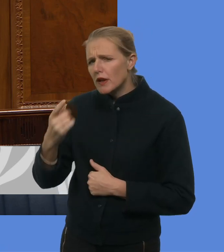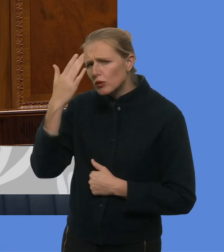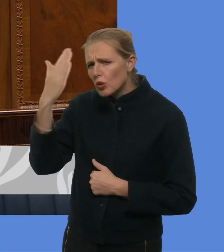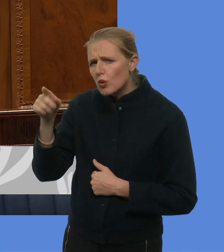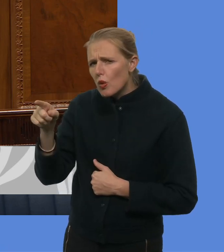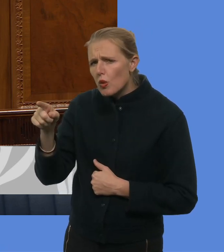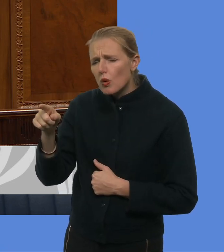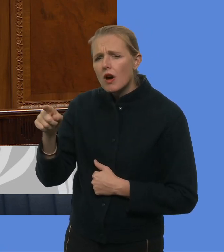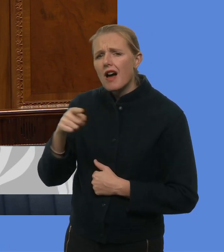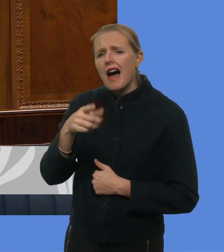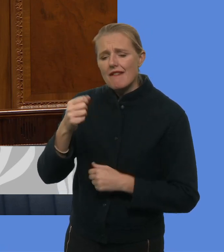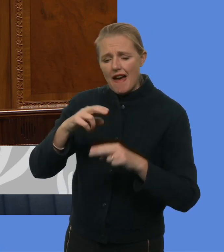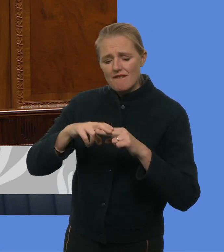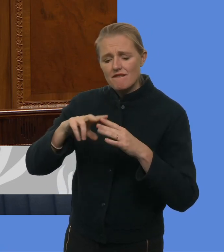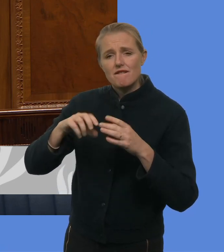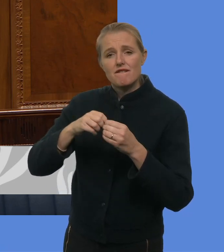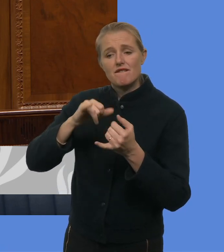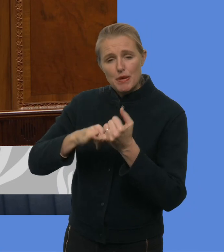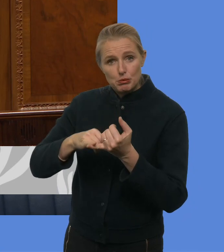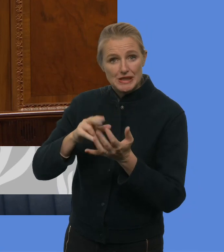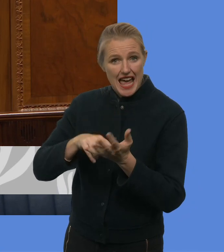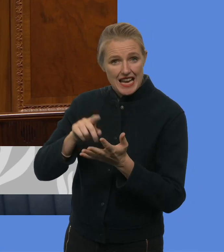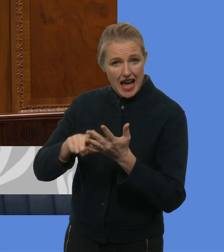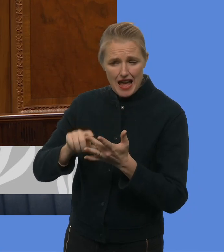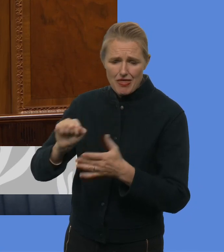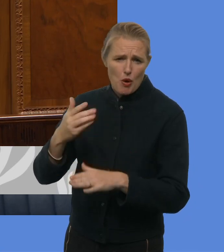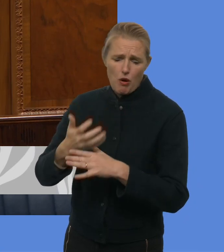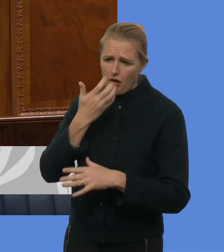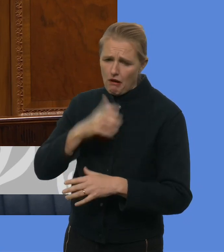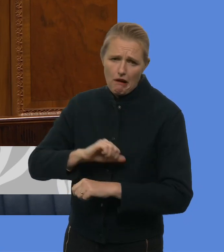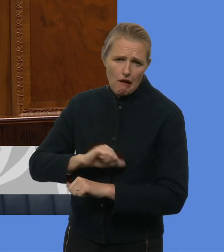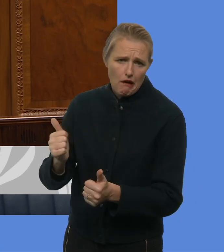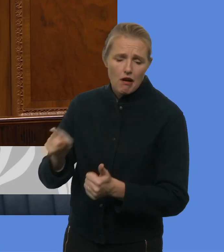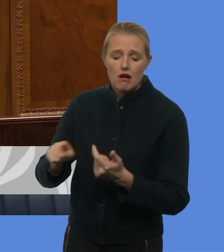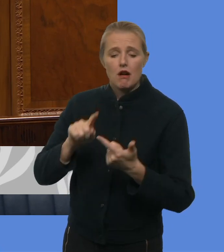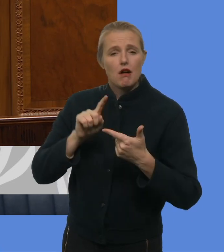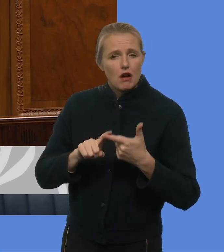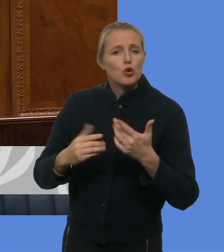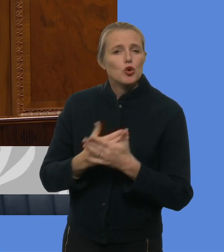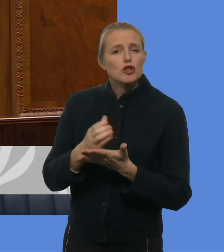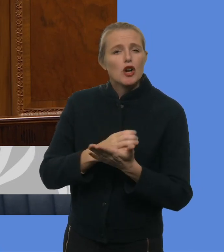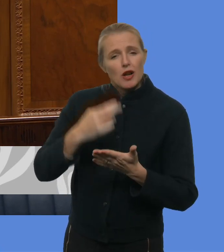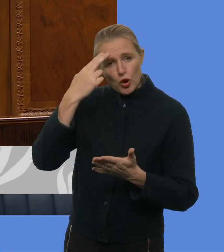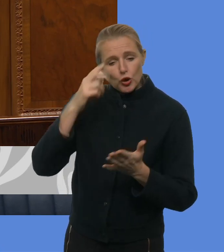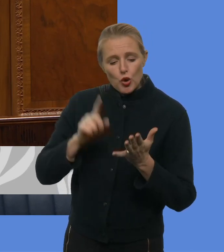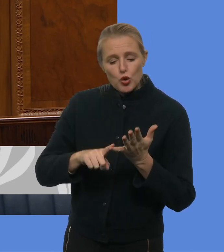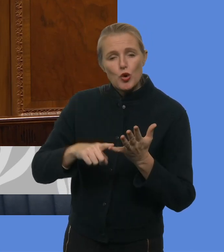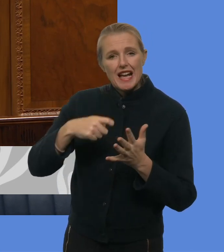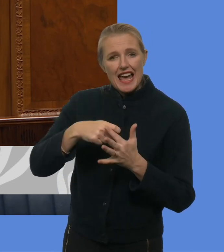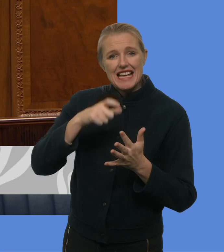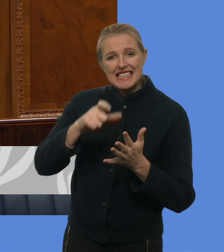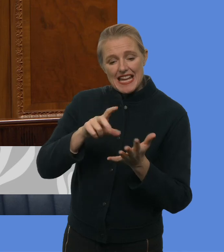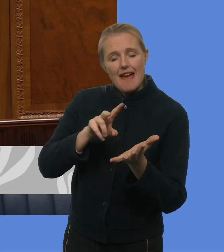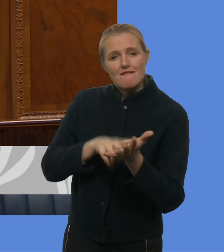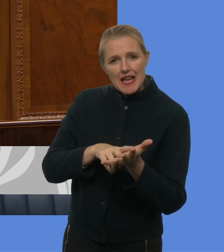also, not only do we have FIBS NI operating in Northern Ireland doing sterling work, but we also have a new charity called UKCV Family,